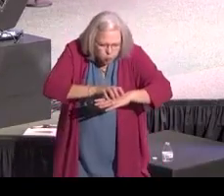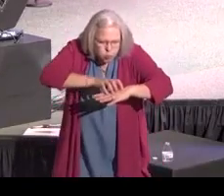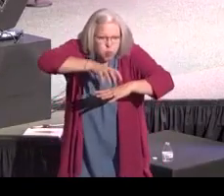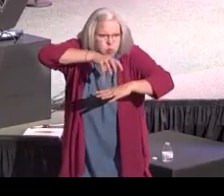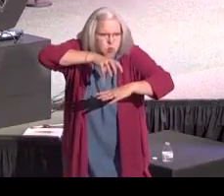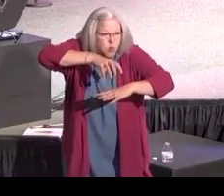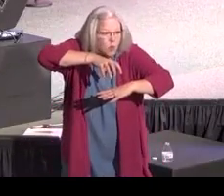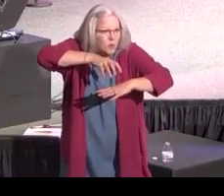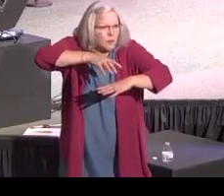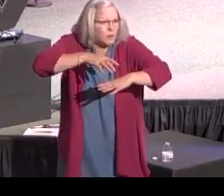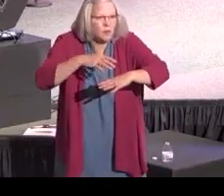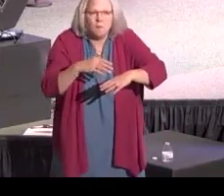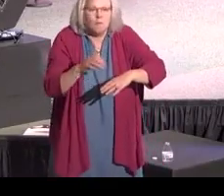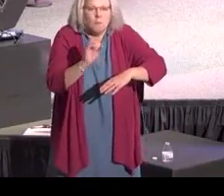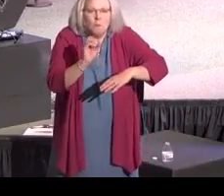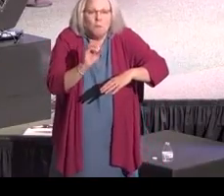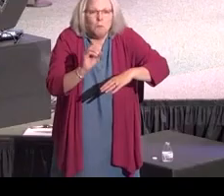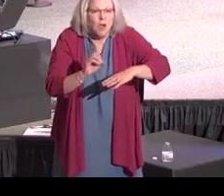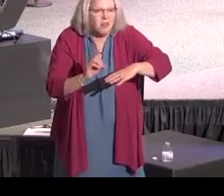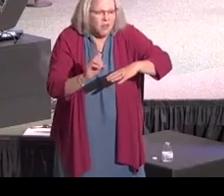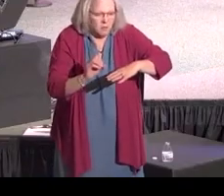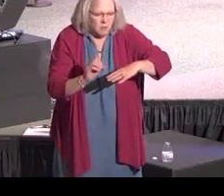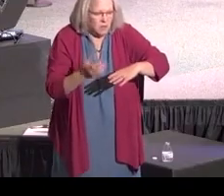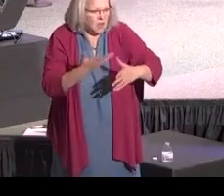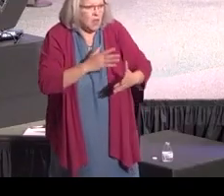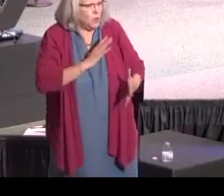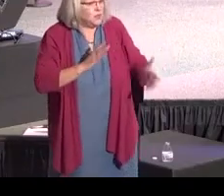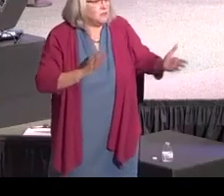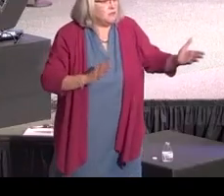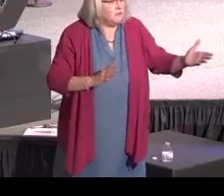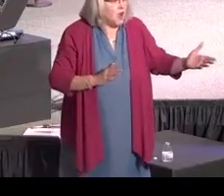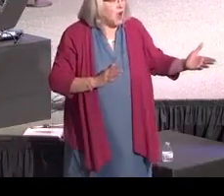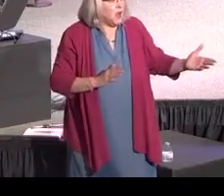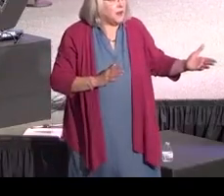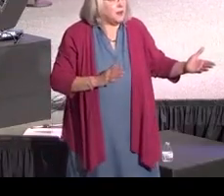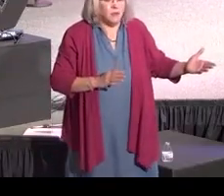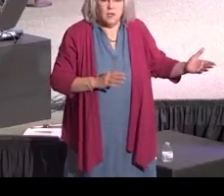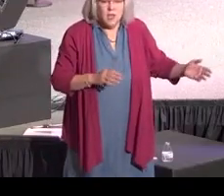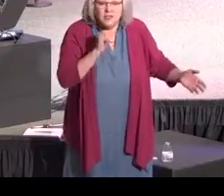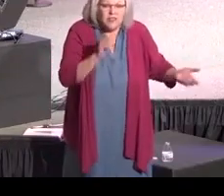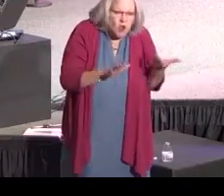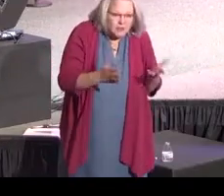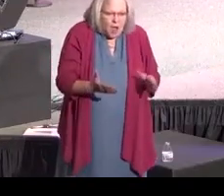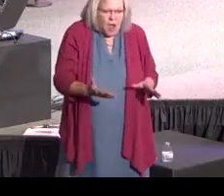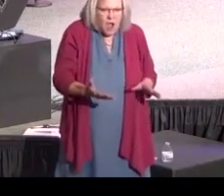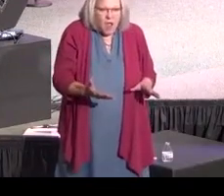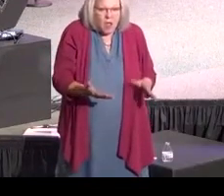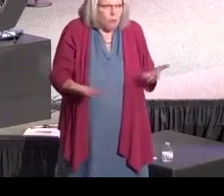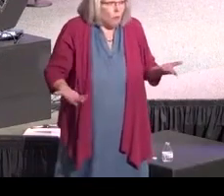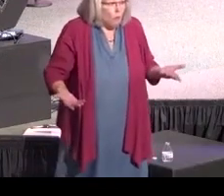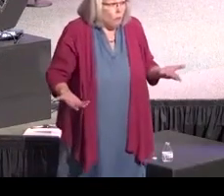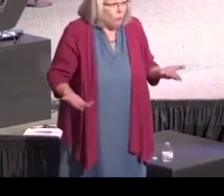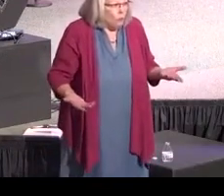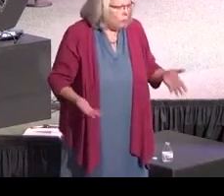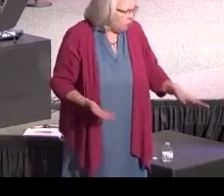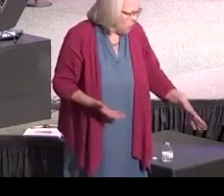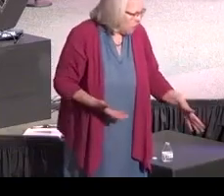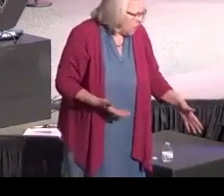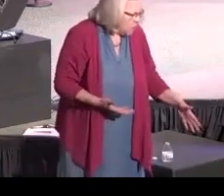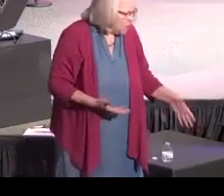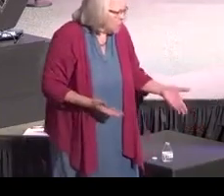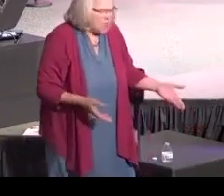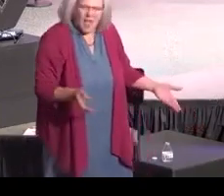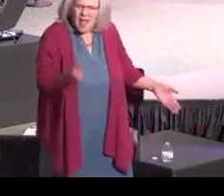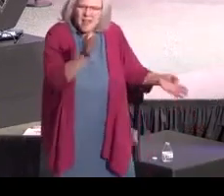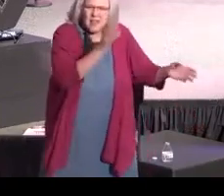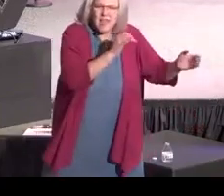or Facebook and start complaining. He didn't get filled with venom. You know what I'm saying? He didn't get filled with the venom of bitterness or anger